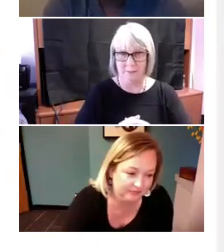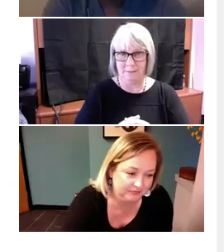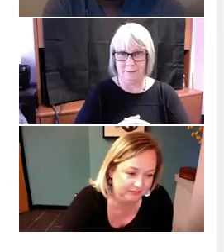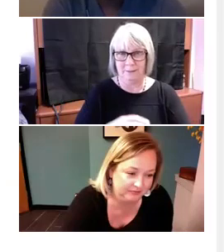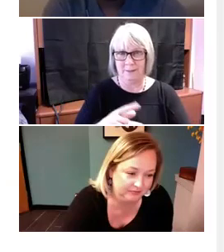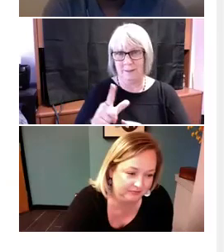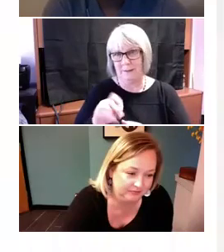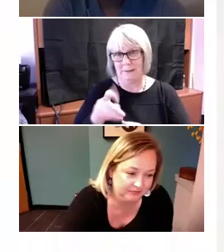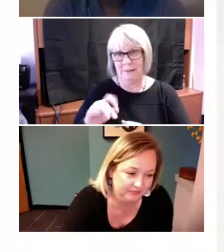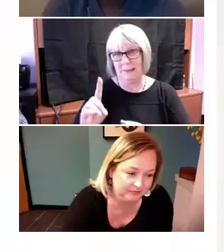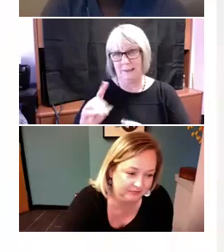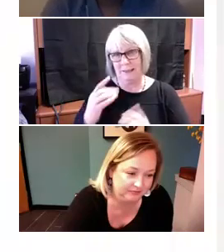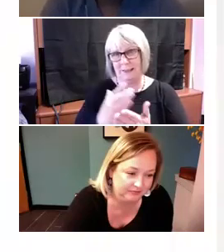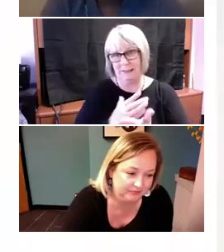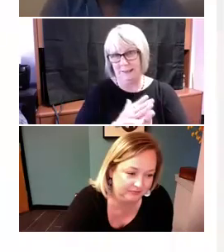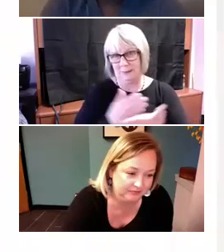way.